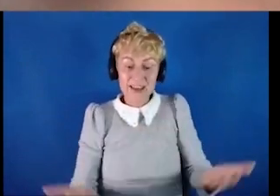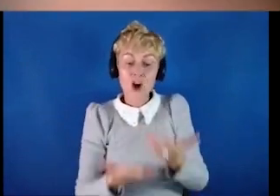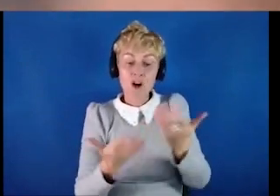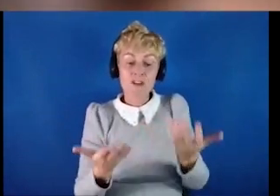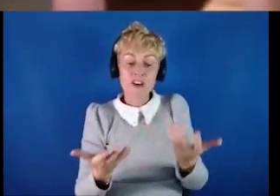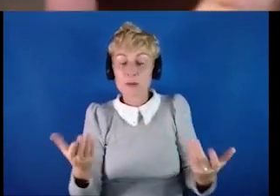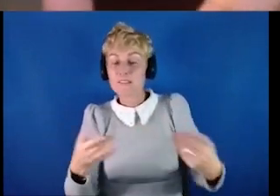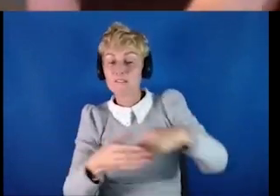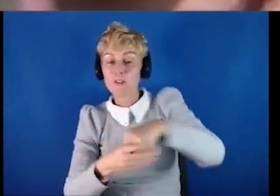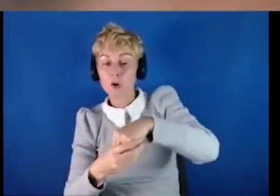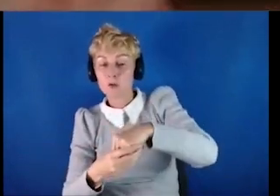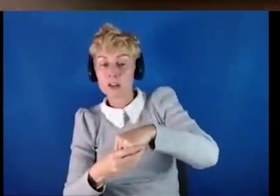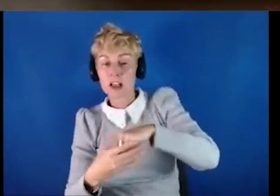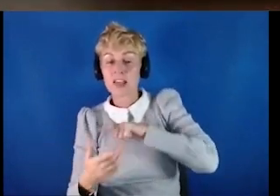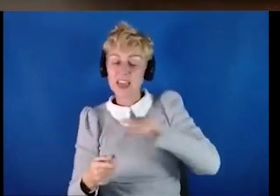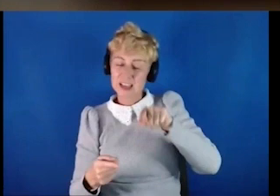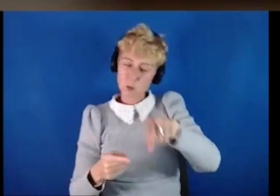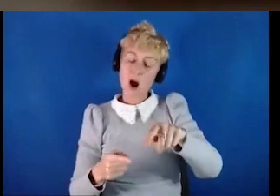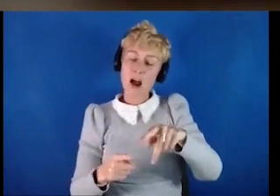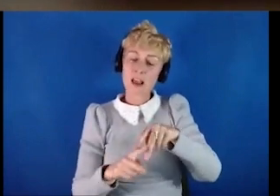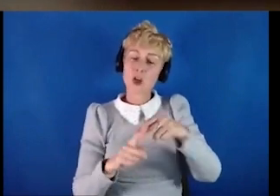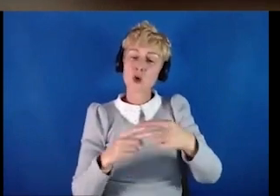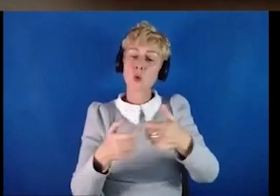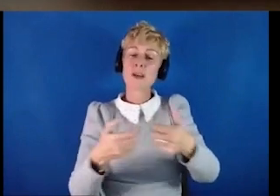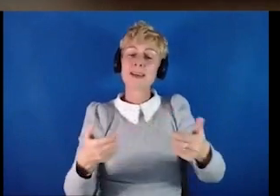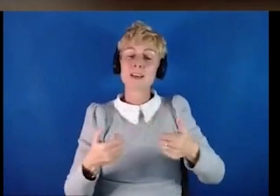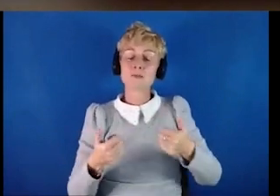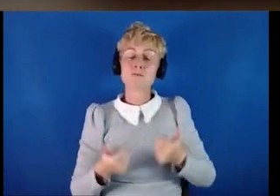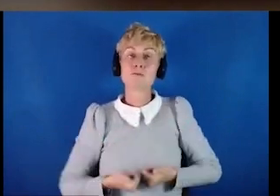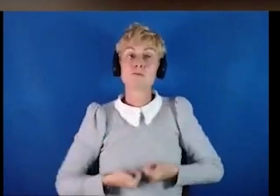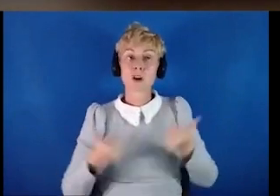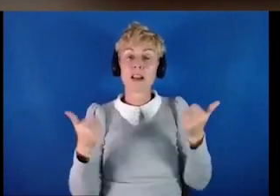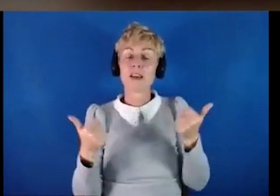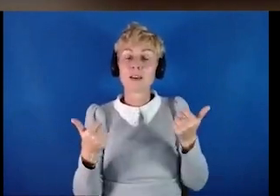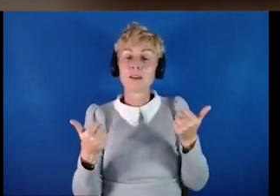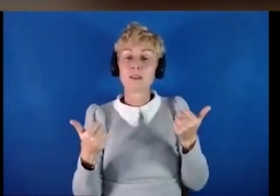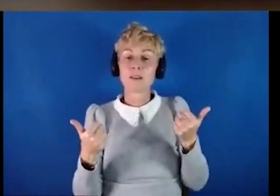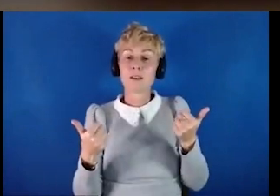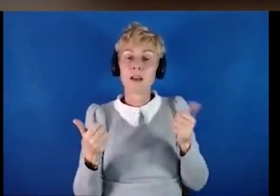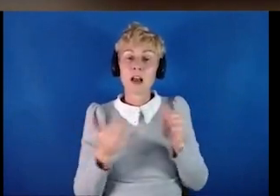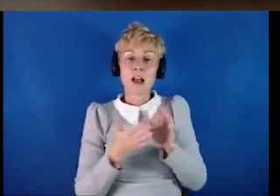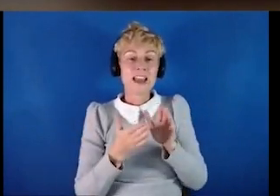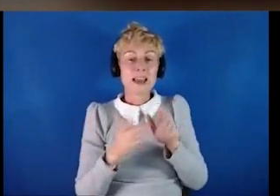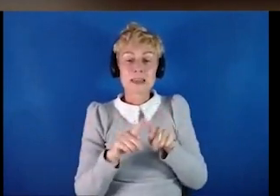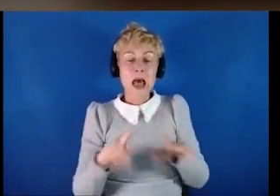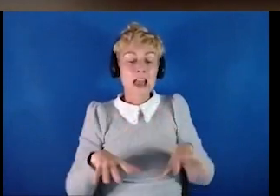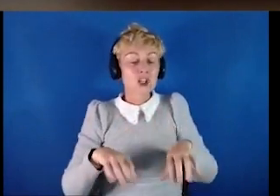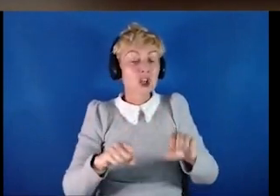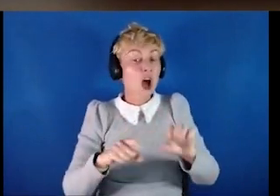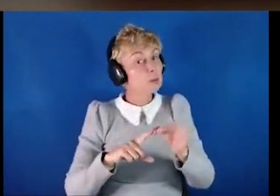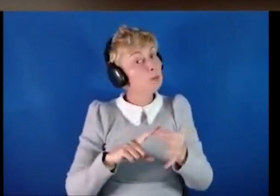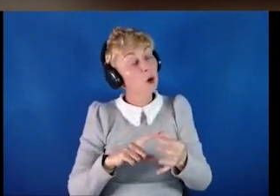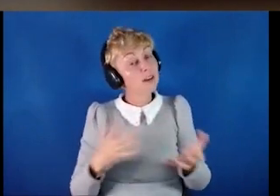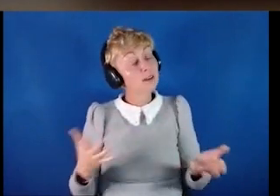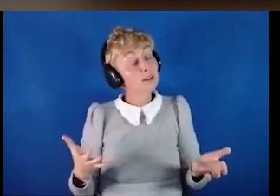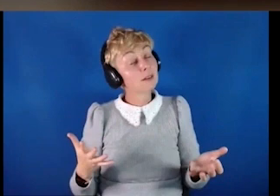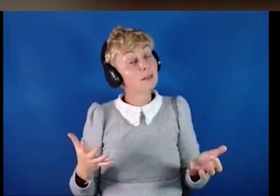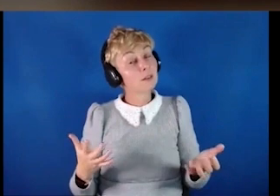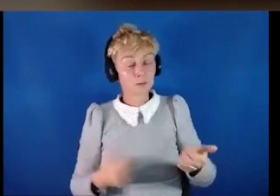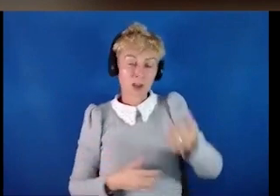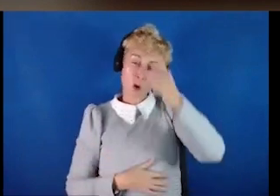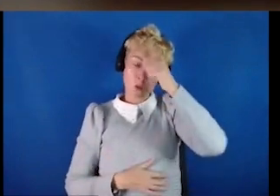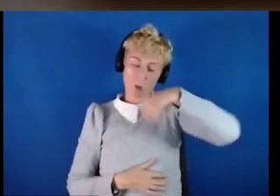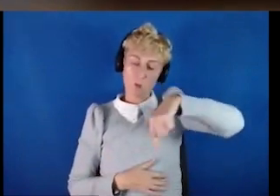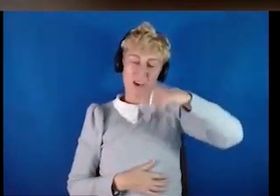is absolutely brilliant. It's a way in for lots and lots of people. We know what the third sector, for example,